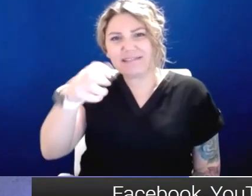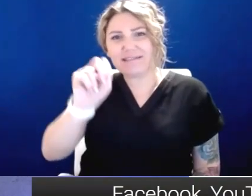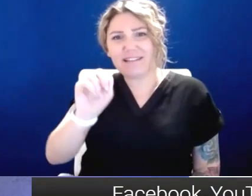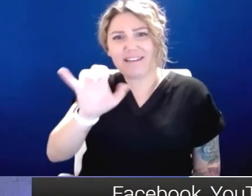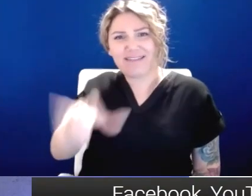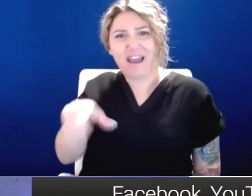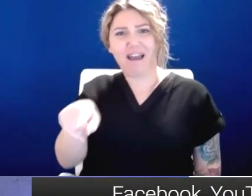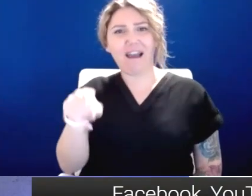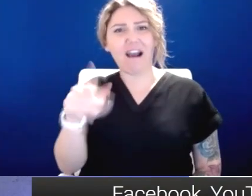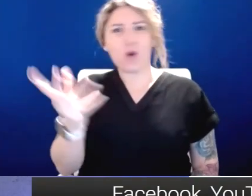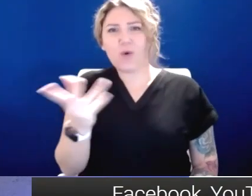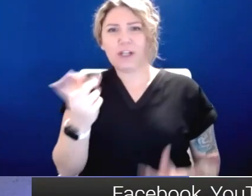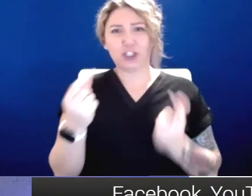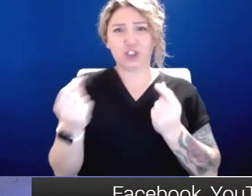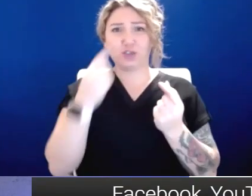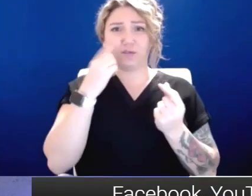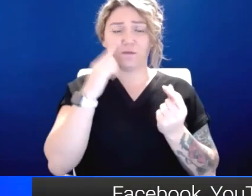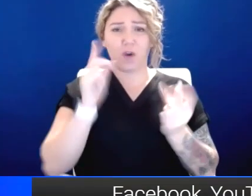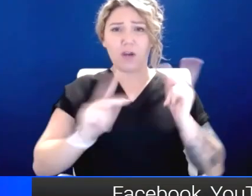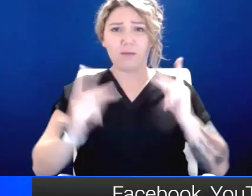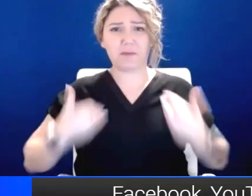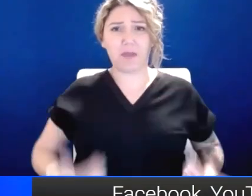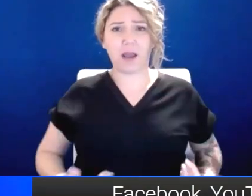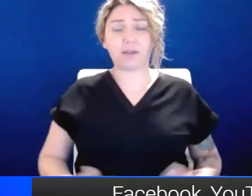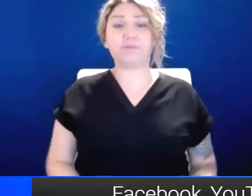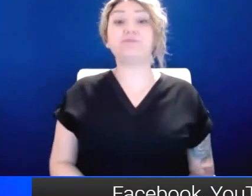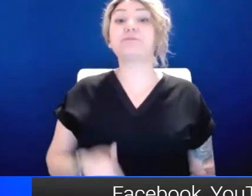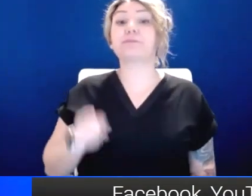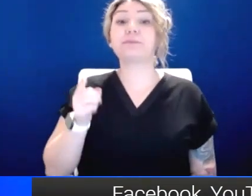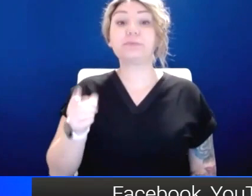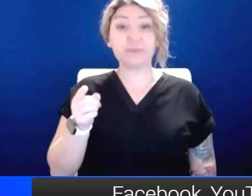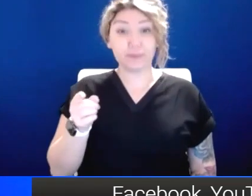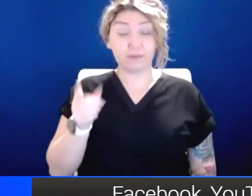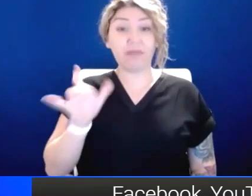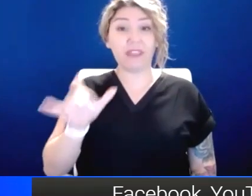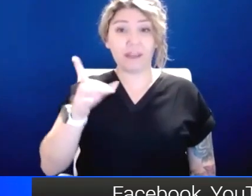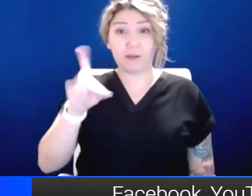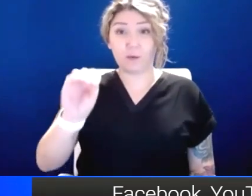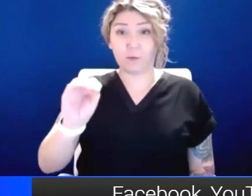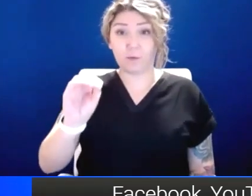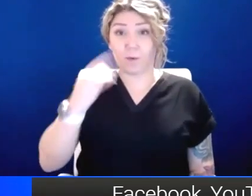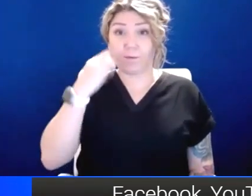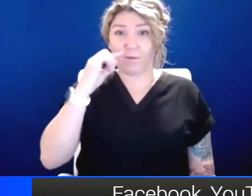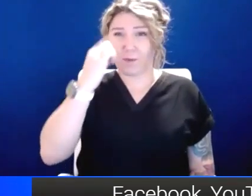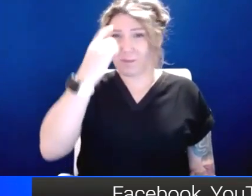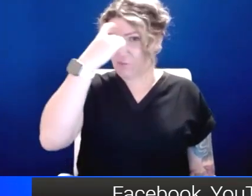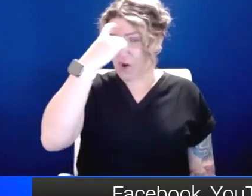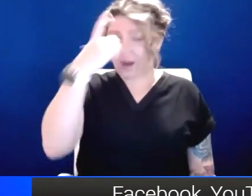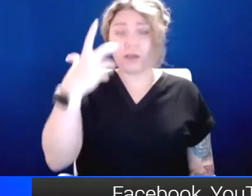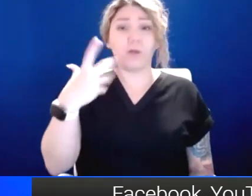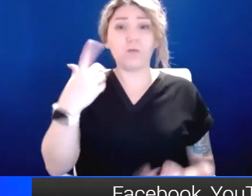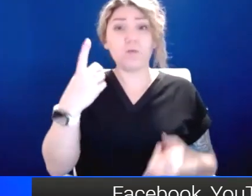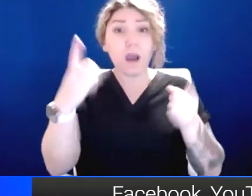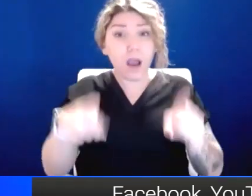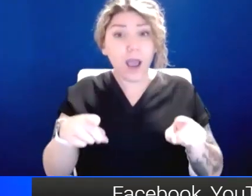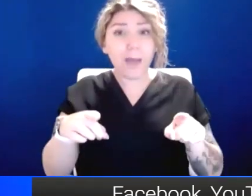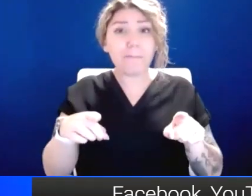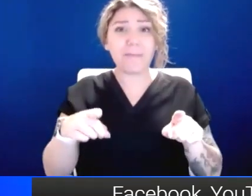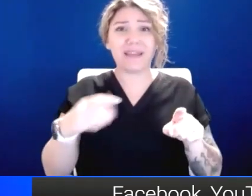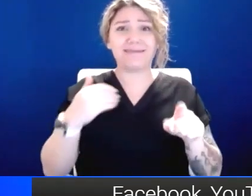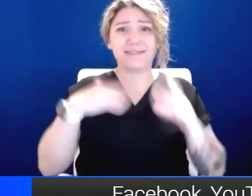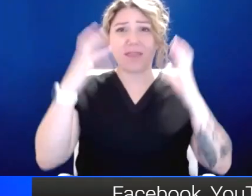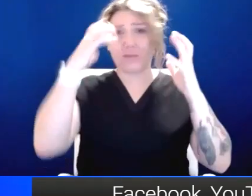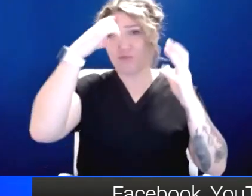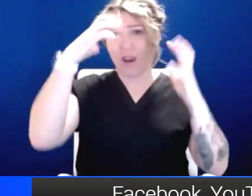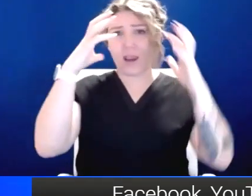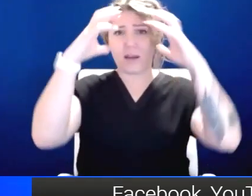doing to someone's body? Yes. Parkinson's disease is a disorder of the brain. What happens is there are cells in the brain that are